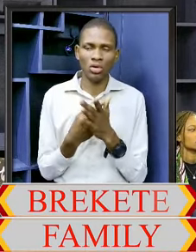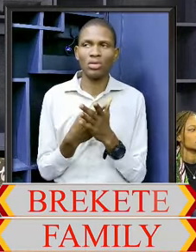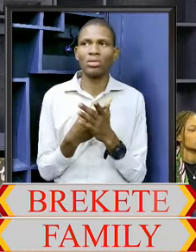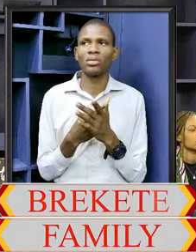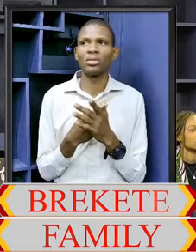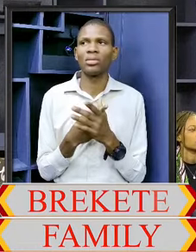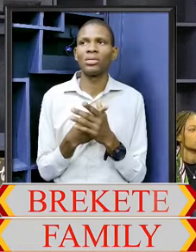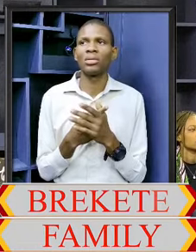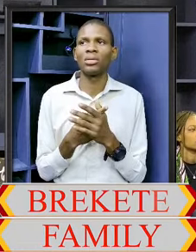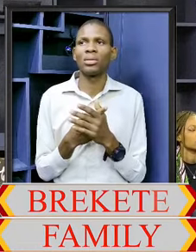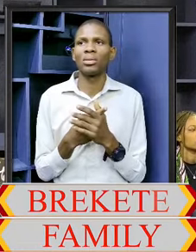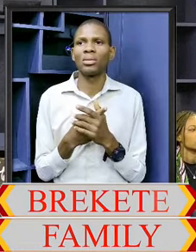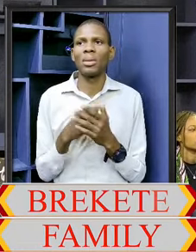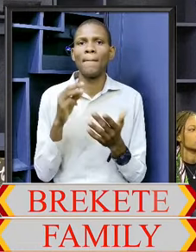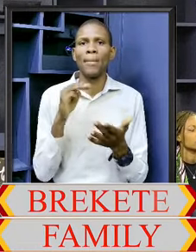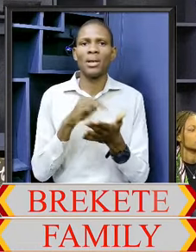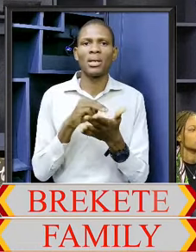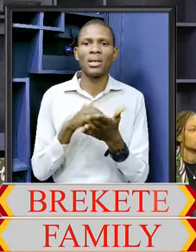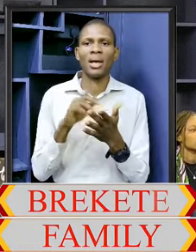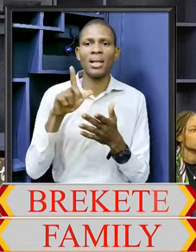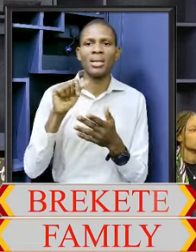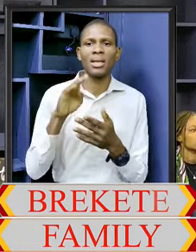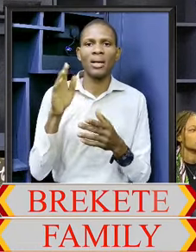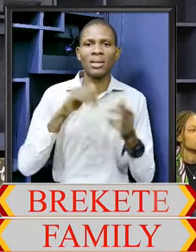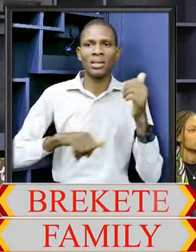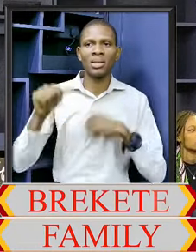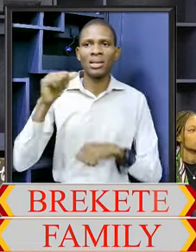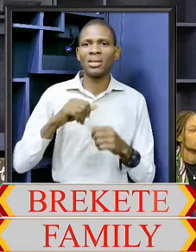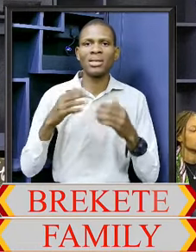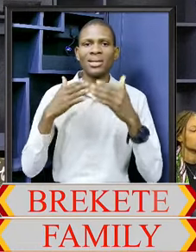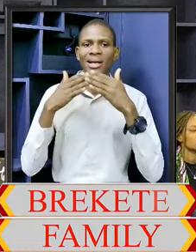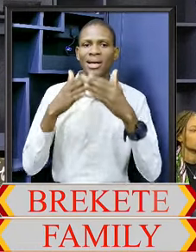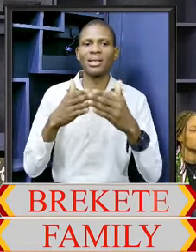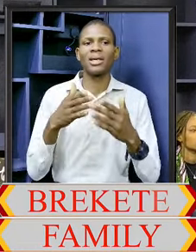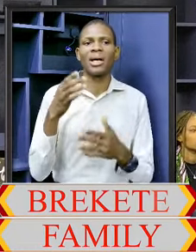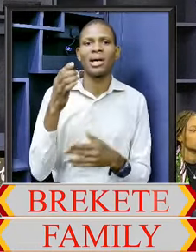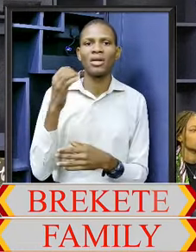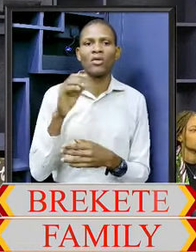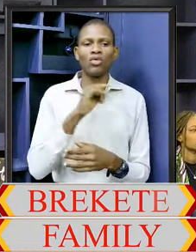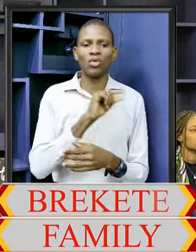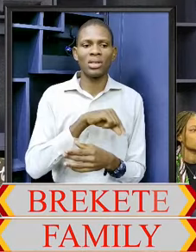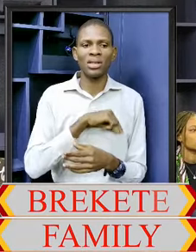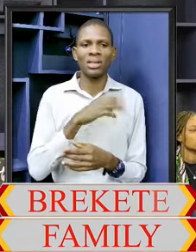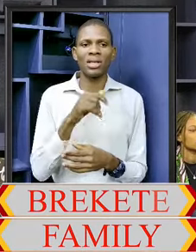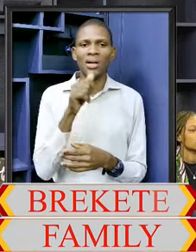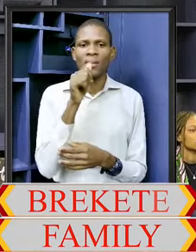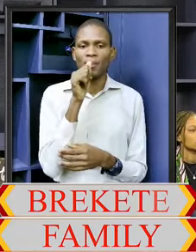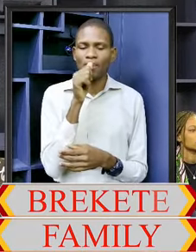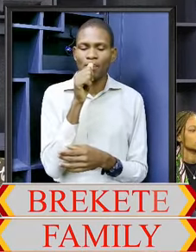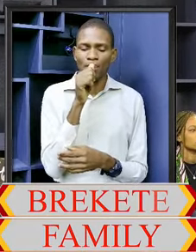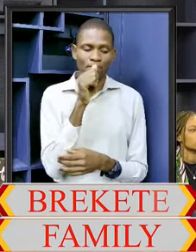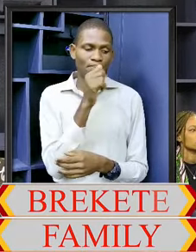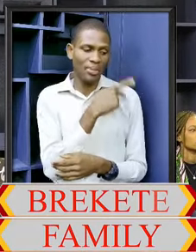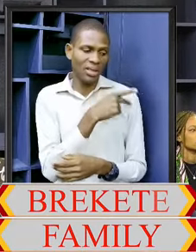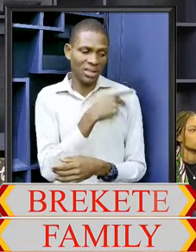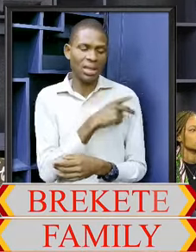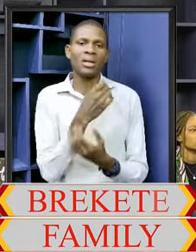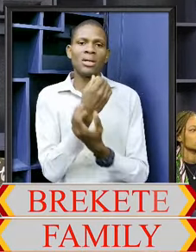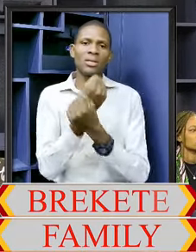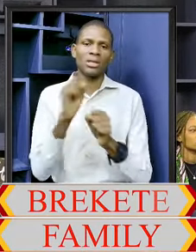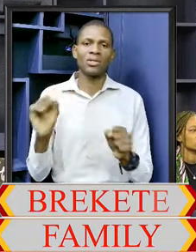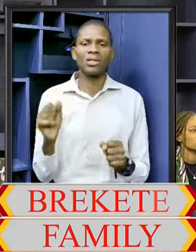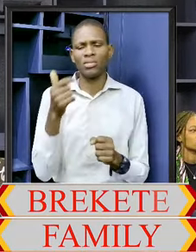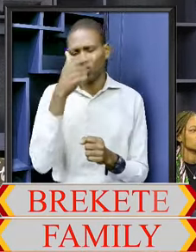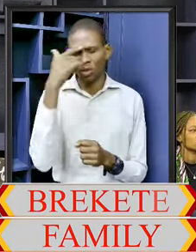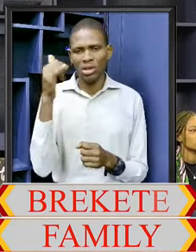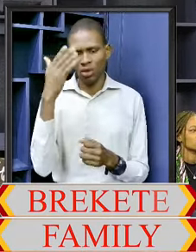they call them? Medical lab scientists, guardians of quality and patient safety. Okay. Now, because